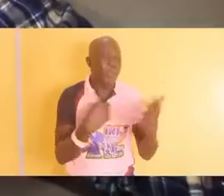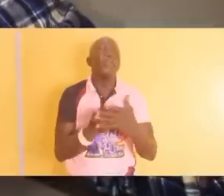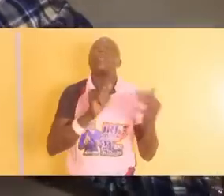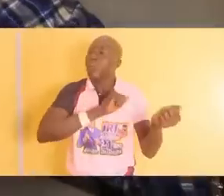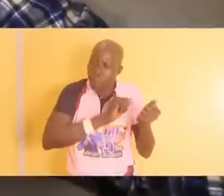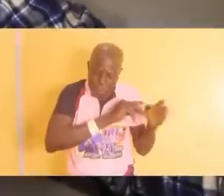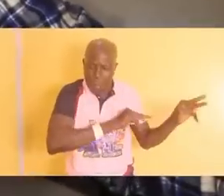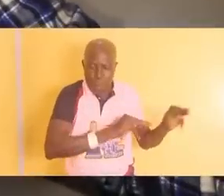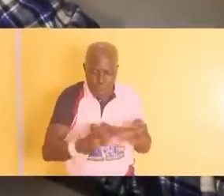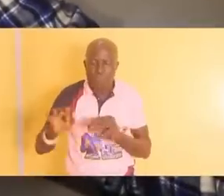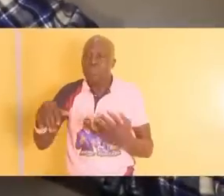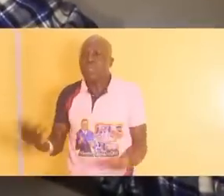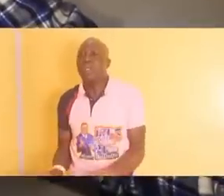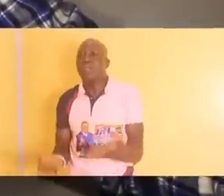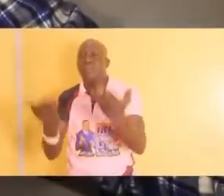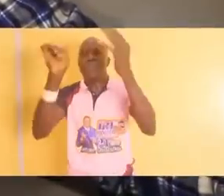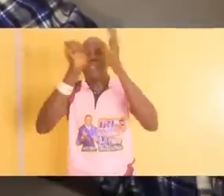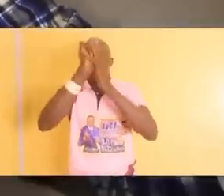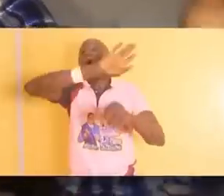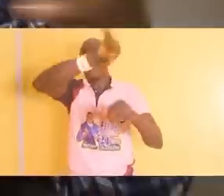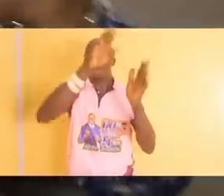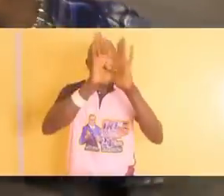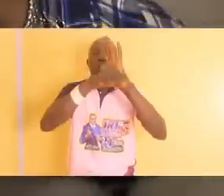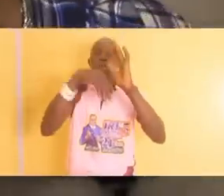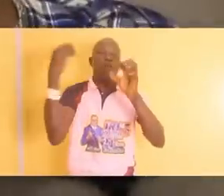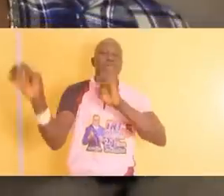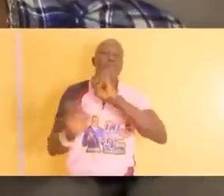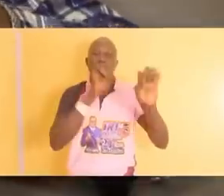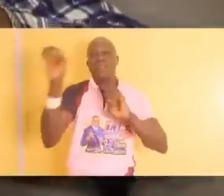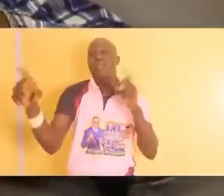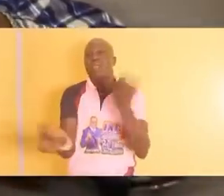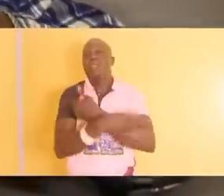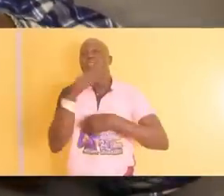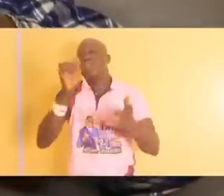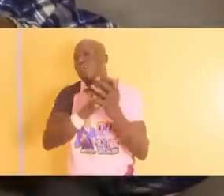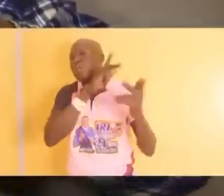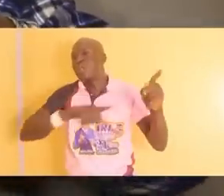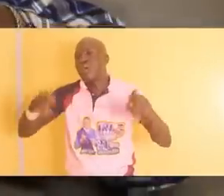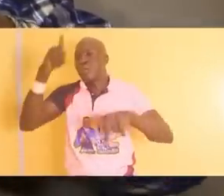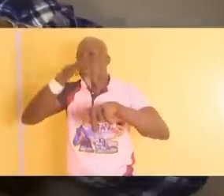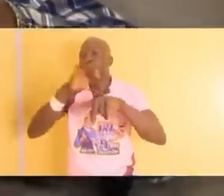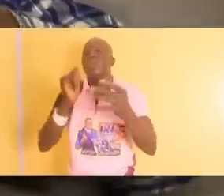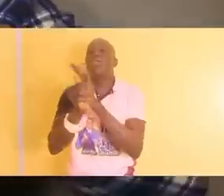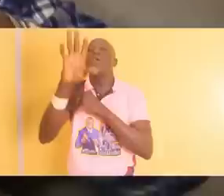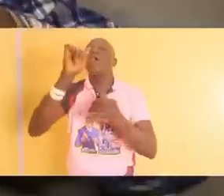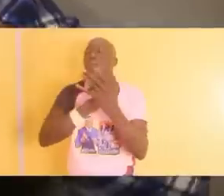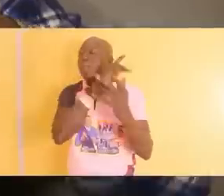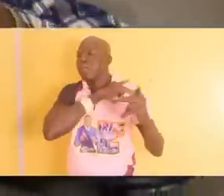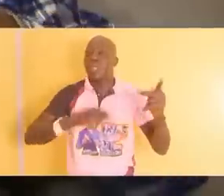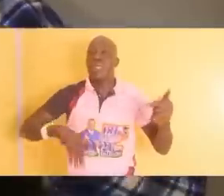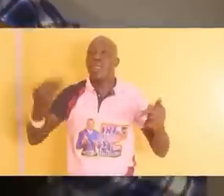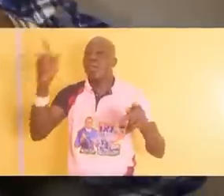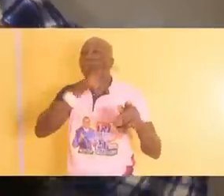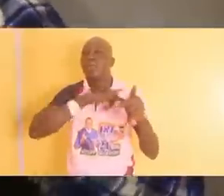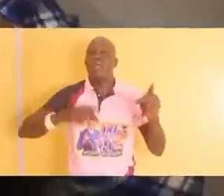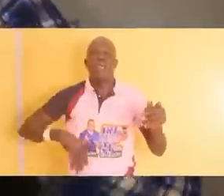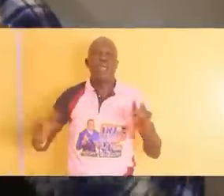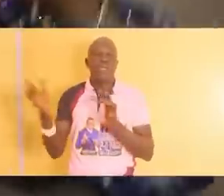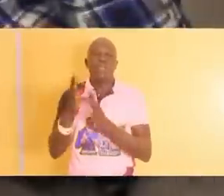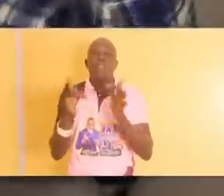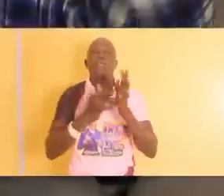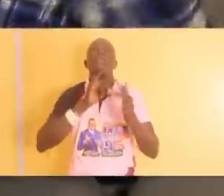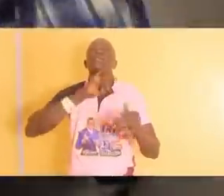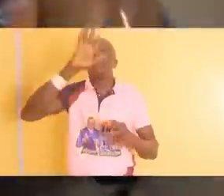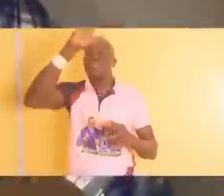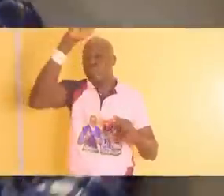before, they begin to move. Be that lifted up, the everlasting Lord, and the King of glory, the King. Oba wa oba